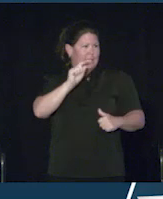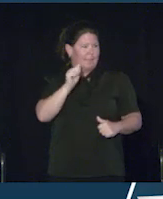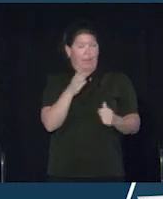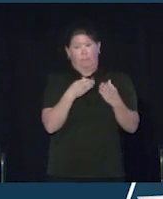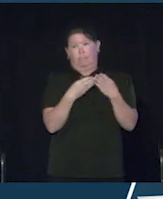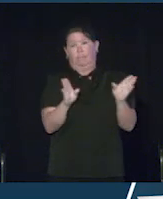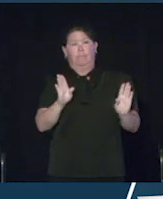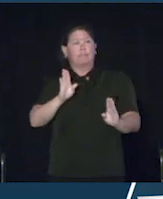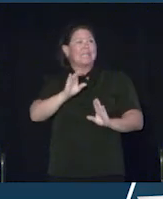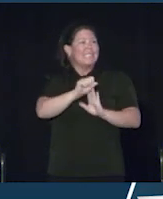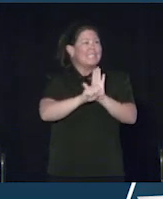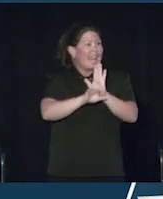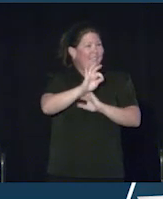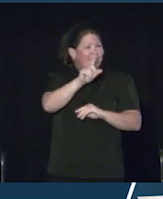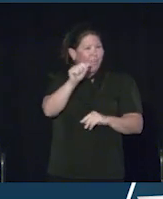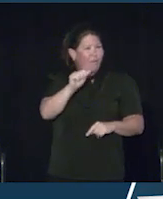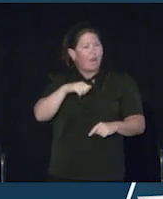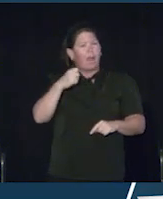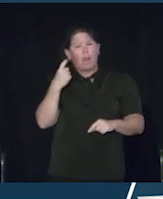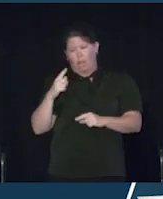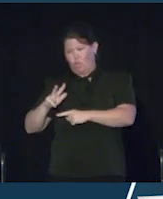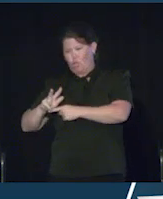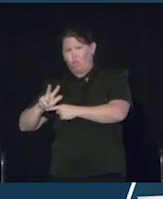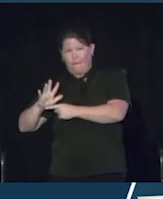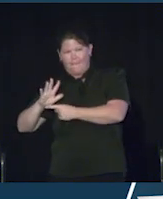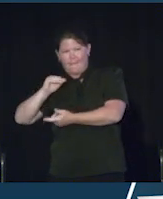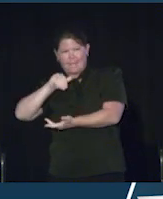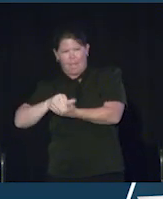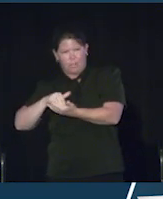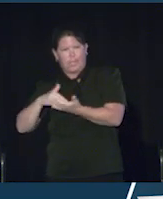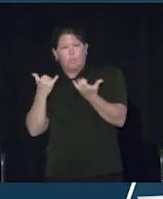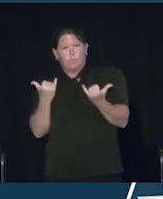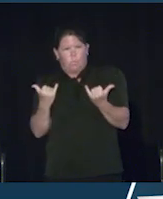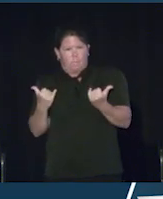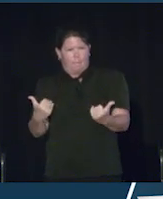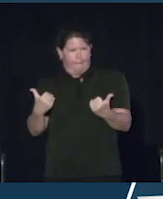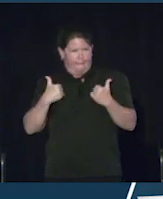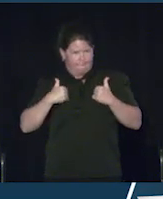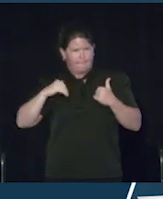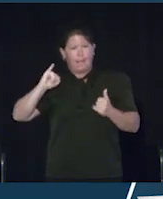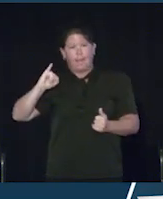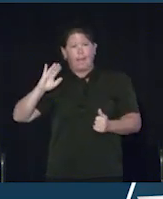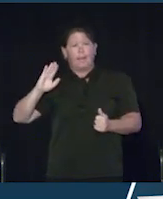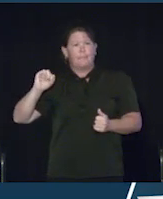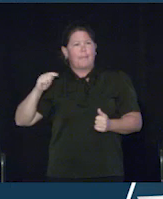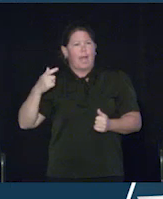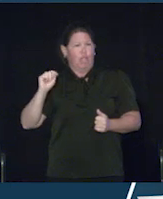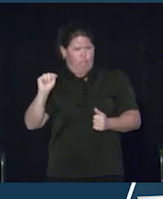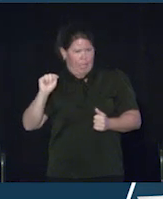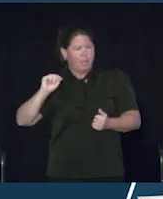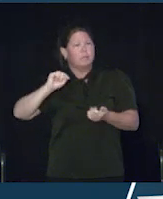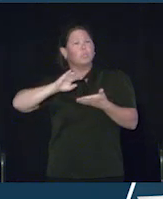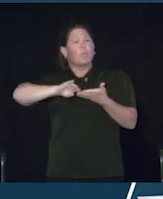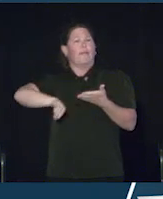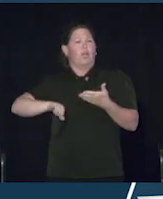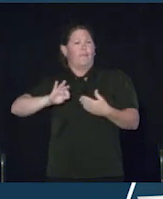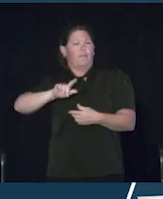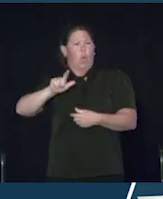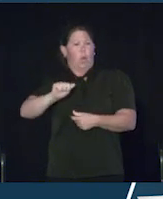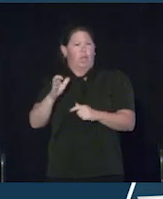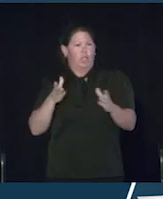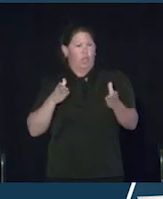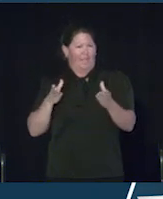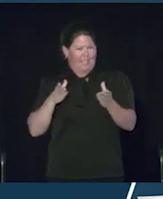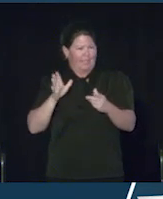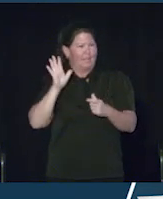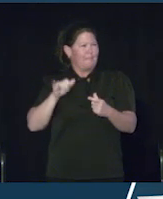of those, 35,000 are currently receiving iBudget Florida waiver services through our most traditional pathway, which is the